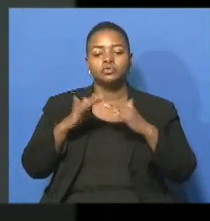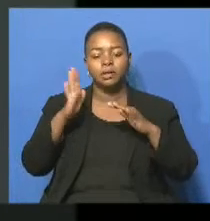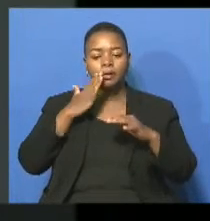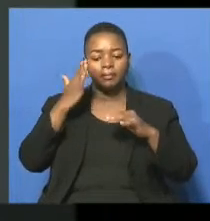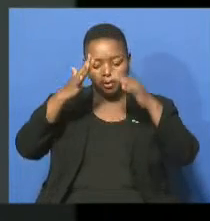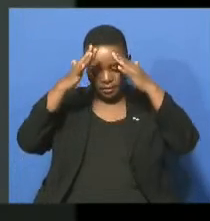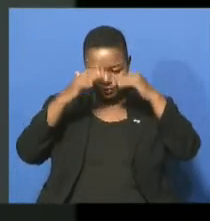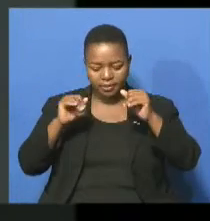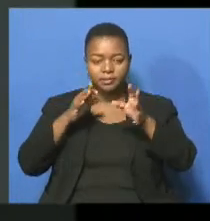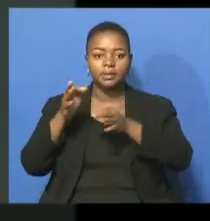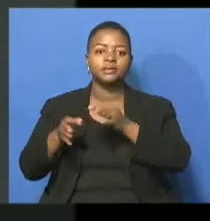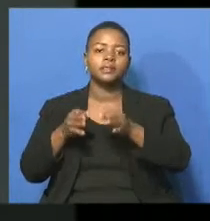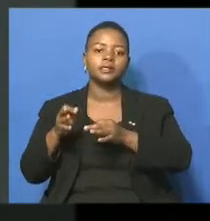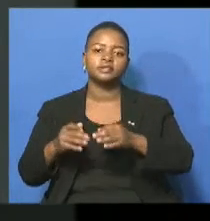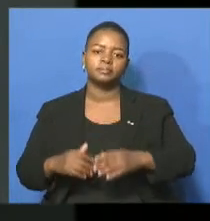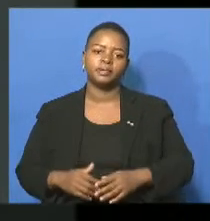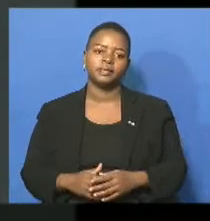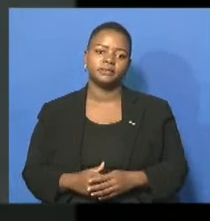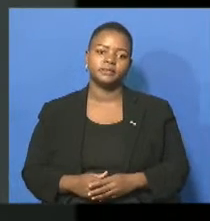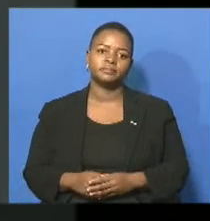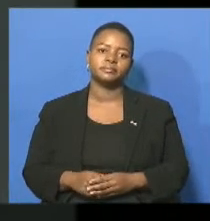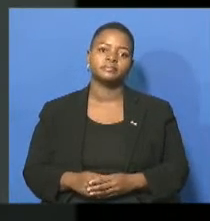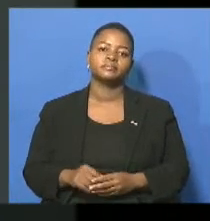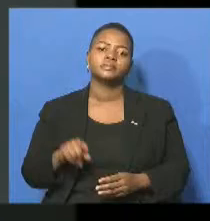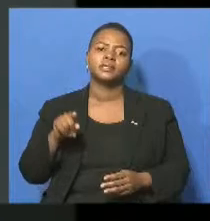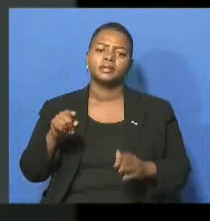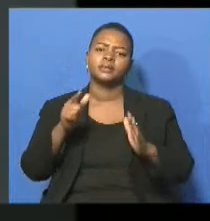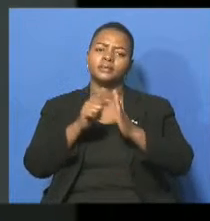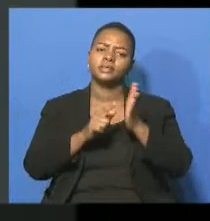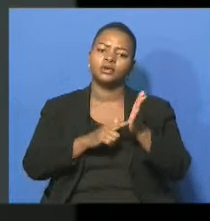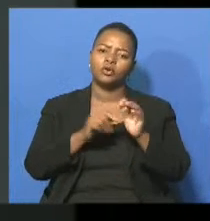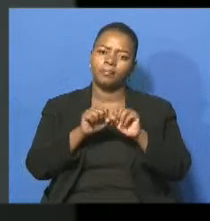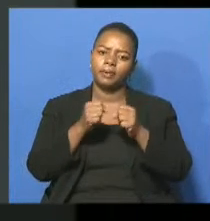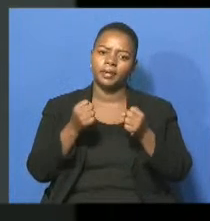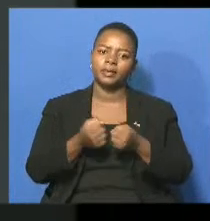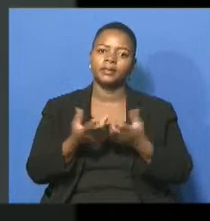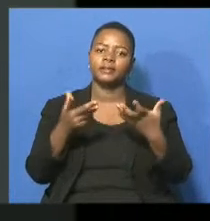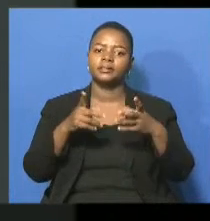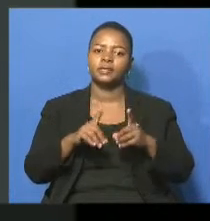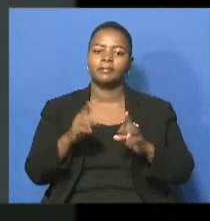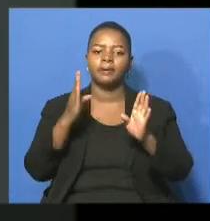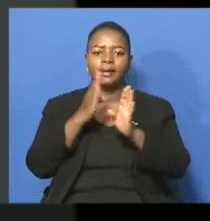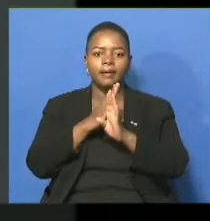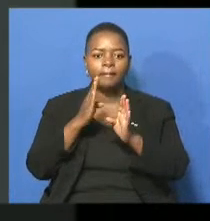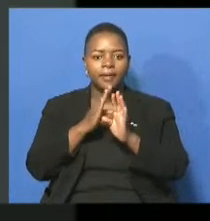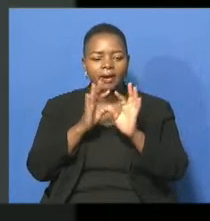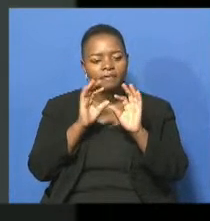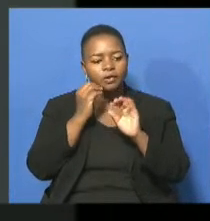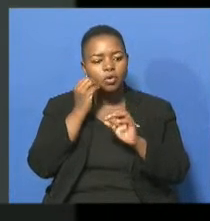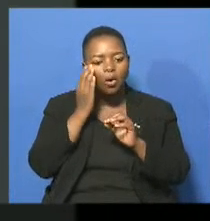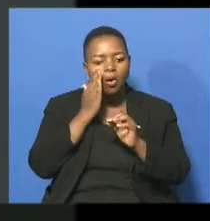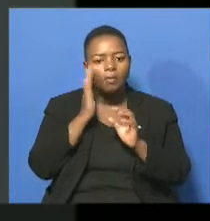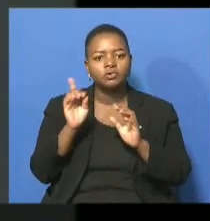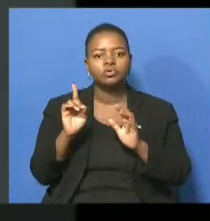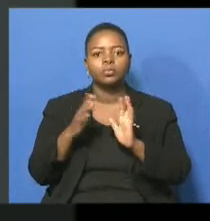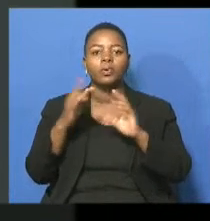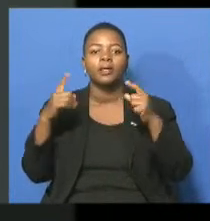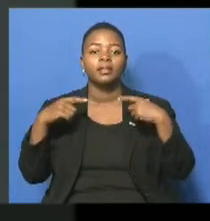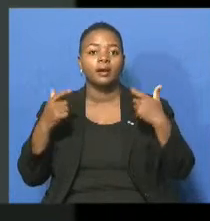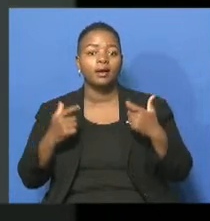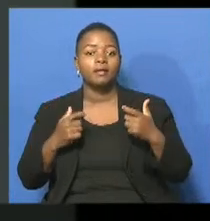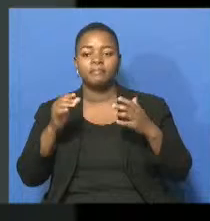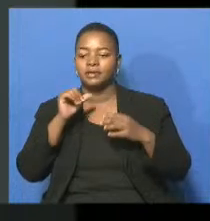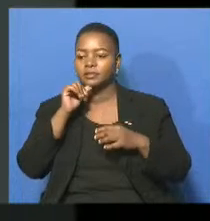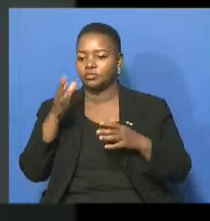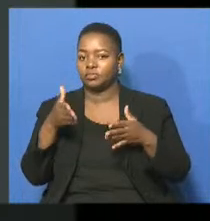morning mentioned that these are crimes that take place in private settings where we are not